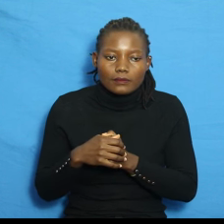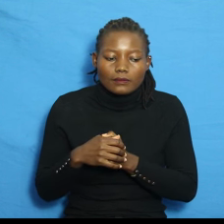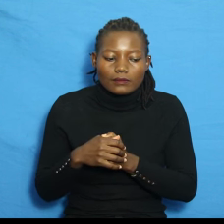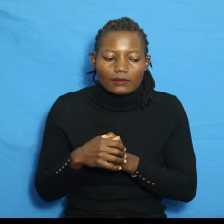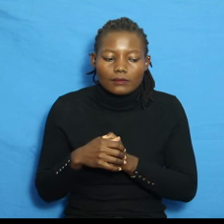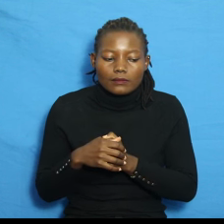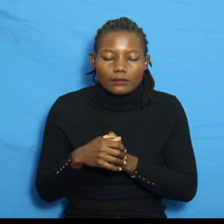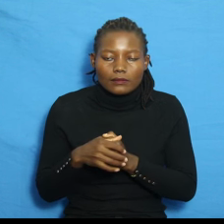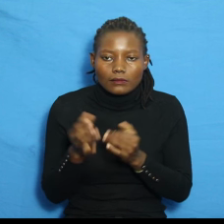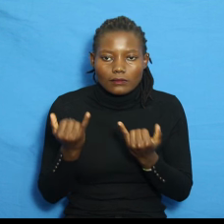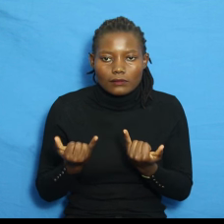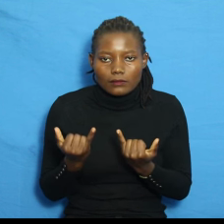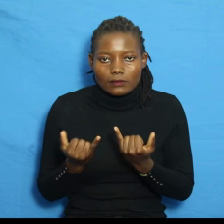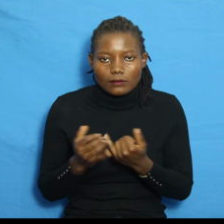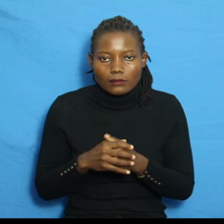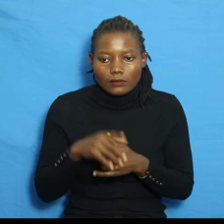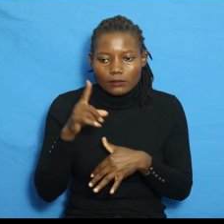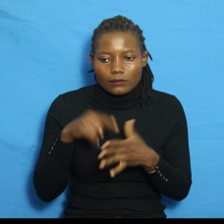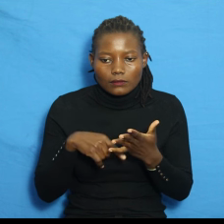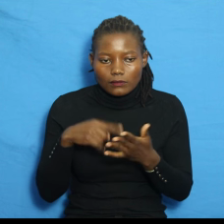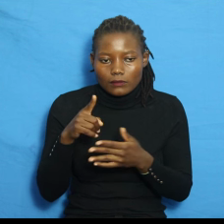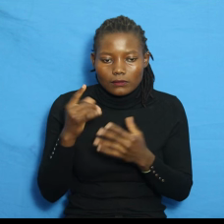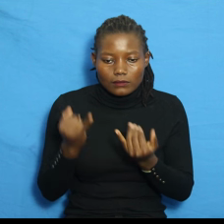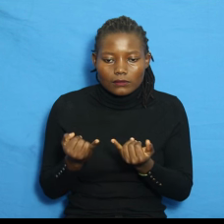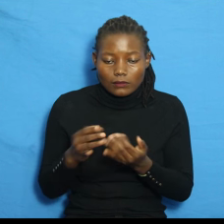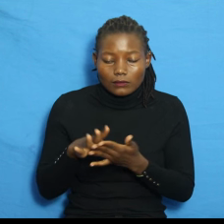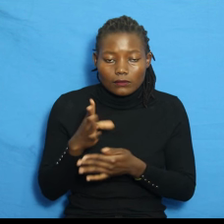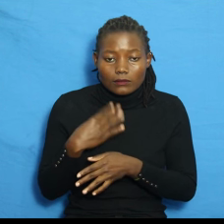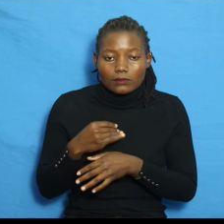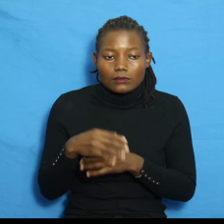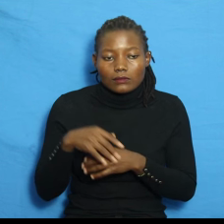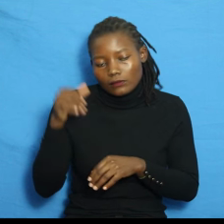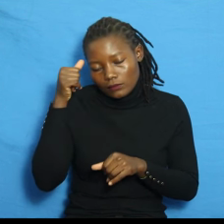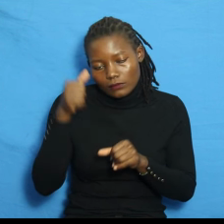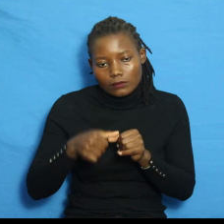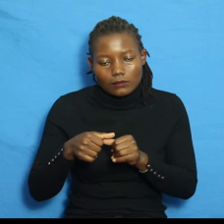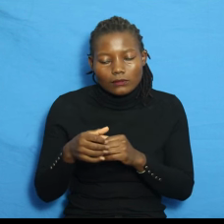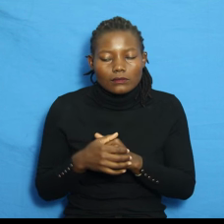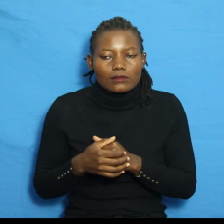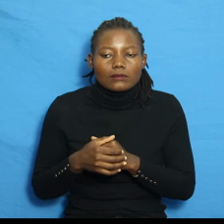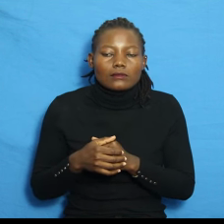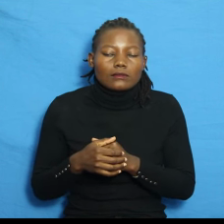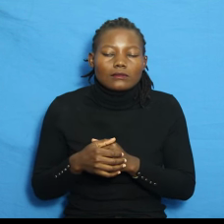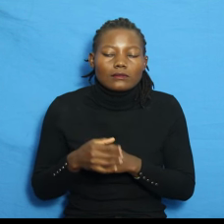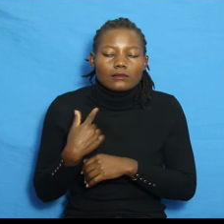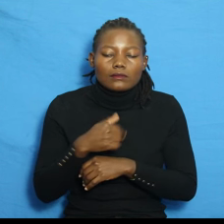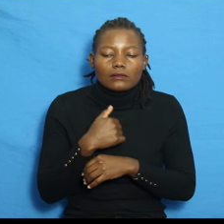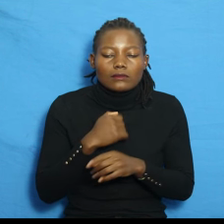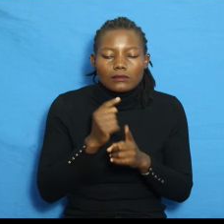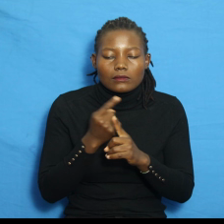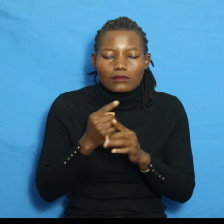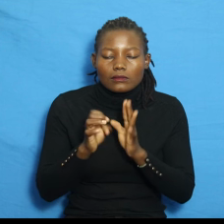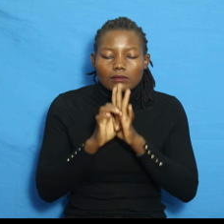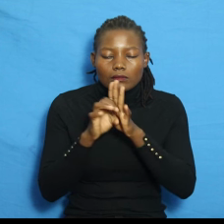weight that you're trying to lift with your hand. So, and you now need to